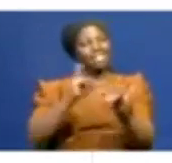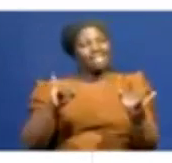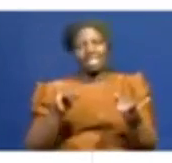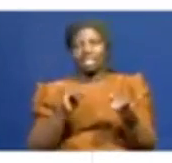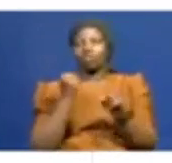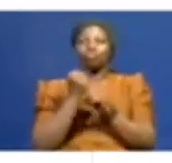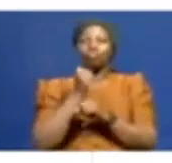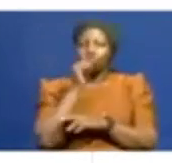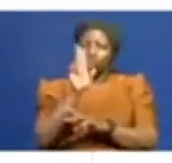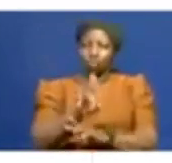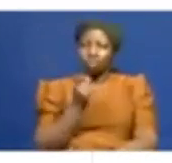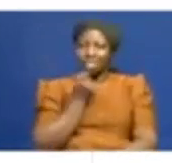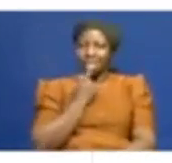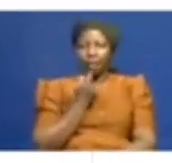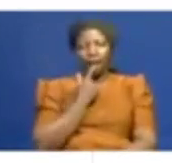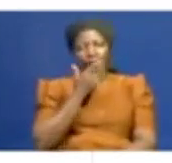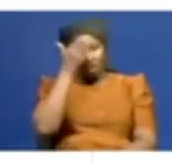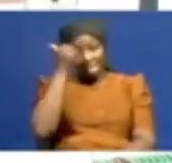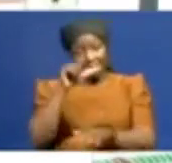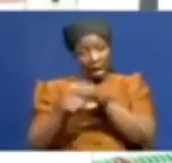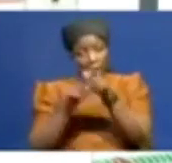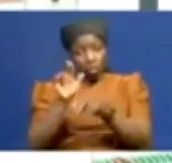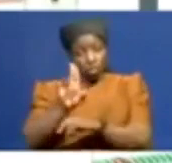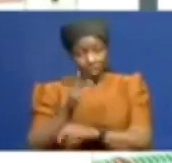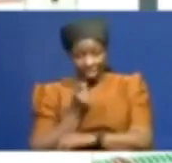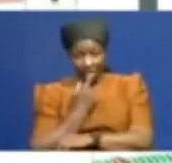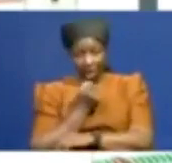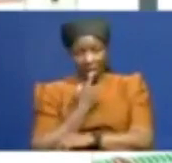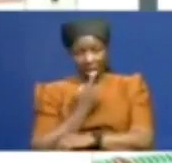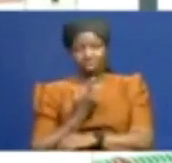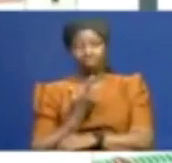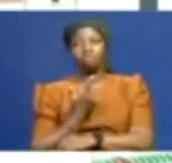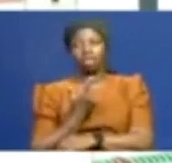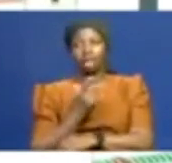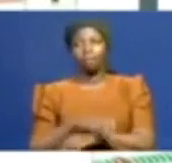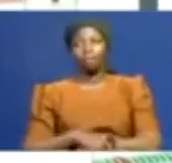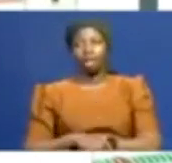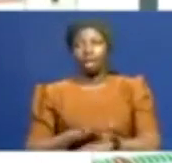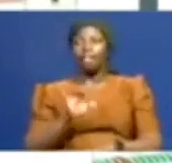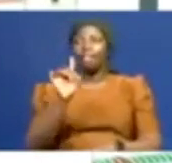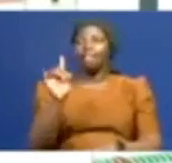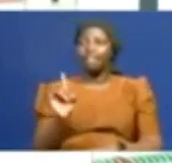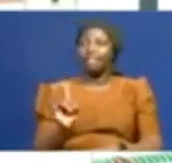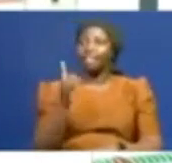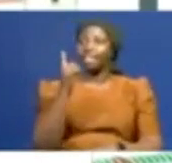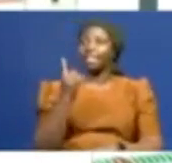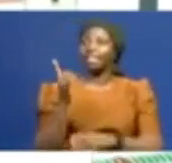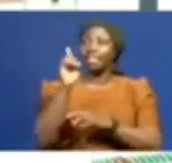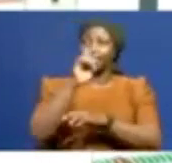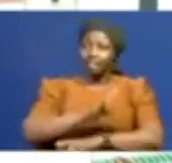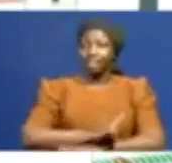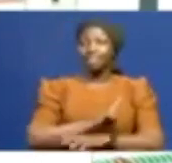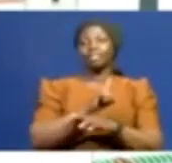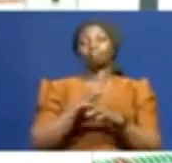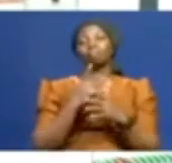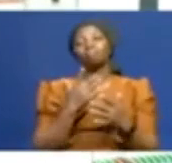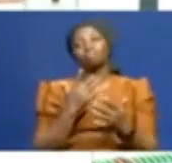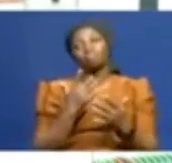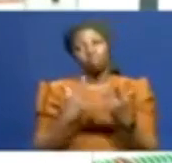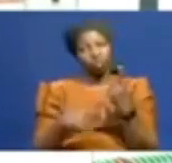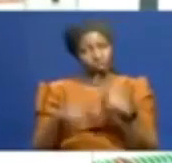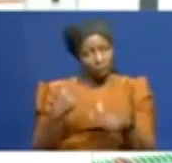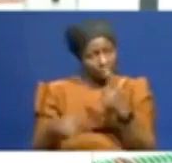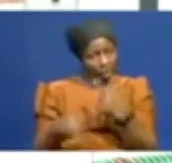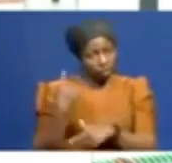not dope, forget about doping. Huku siku ya kwanza ya mashindano ya uogeleaji kwa chipukizi